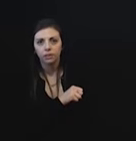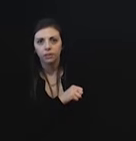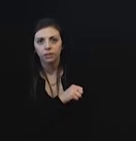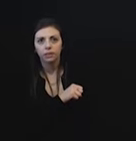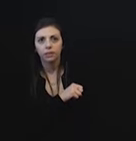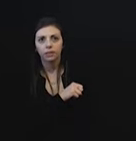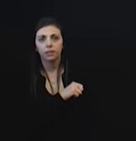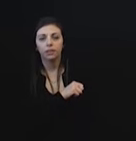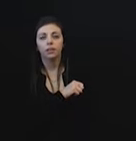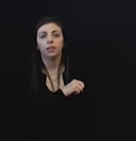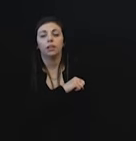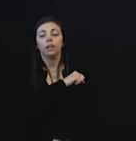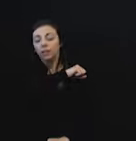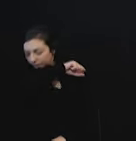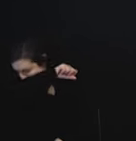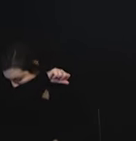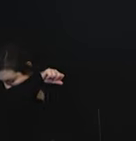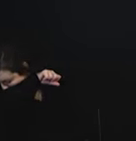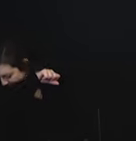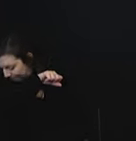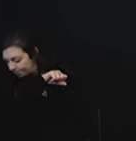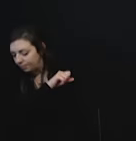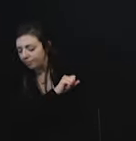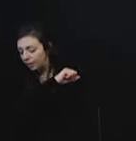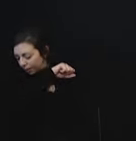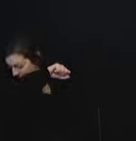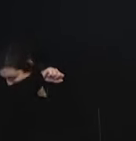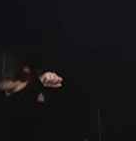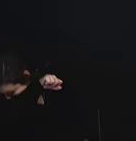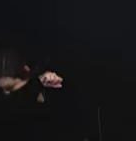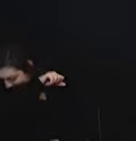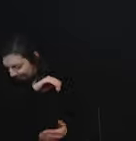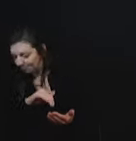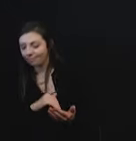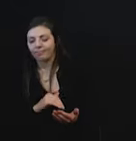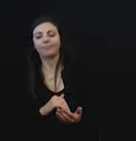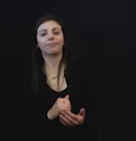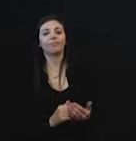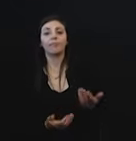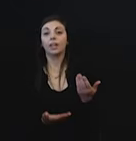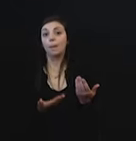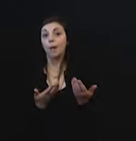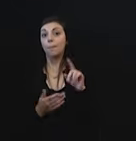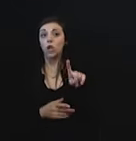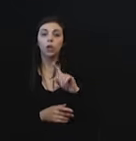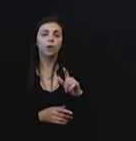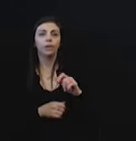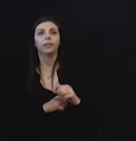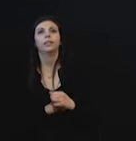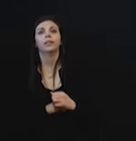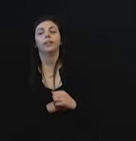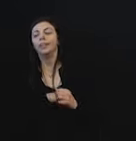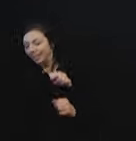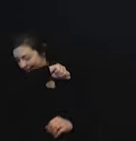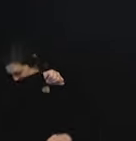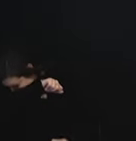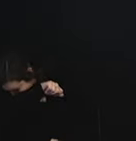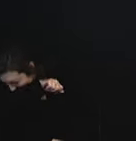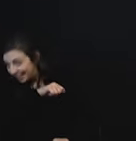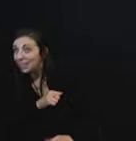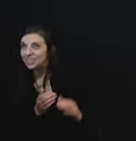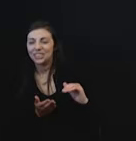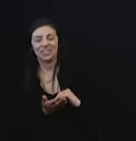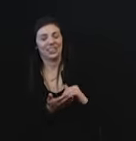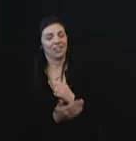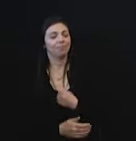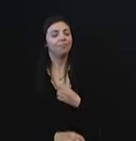Maybe you were watching a movie with friends and family, and you might have been on your phone, and as everyone gasped, and you looked up and said,